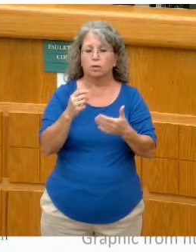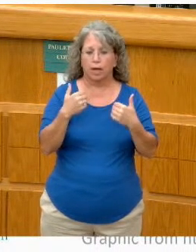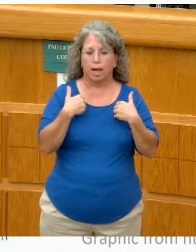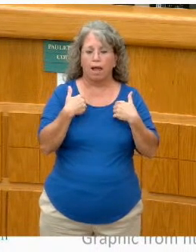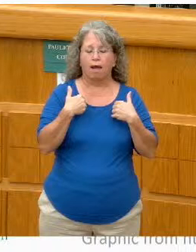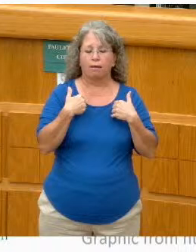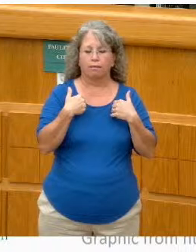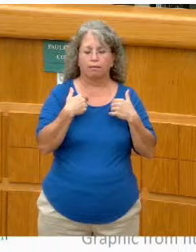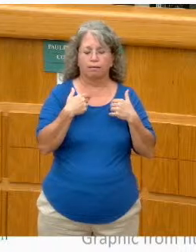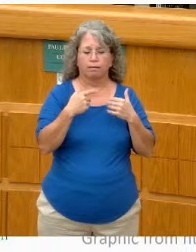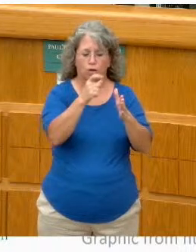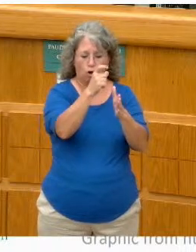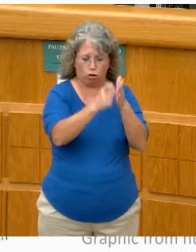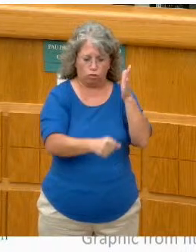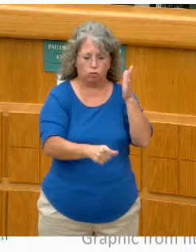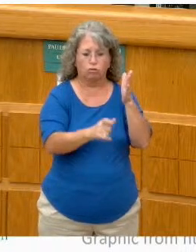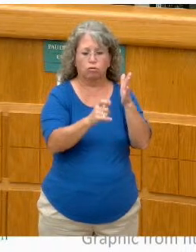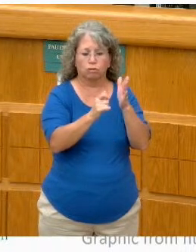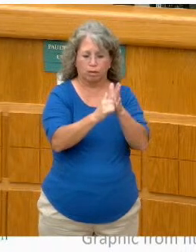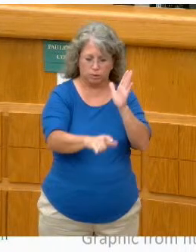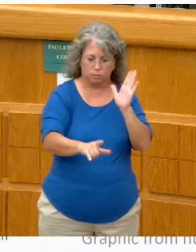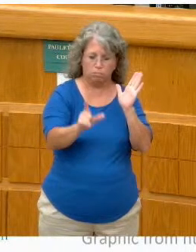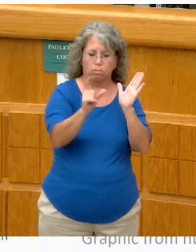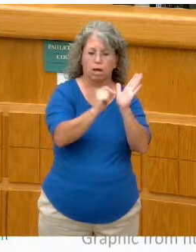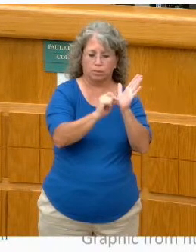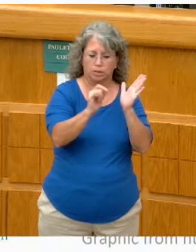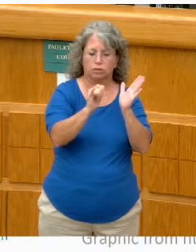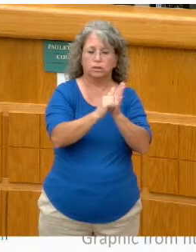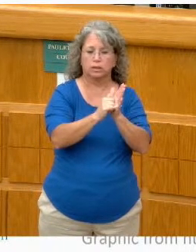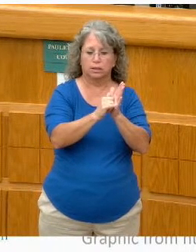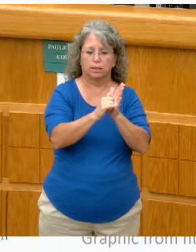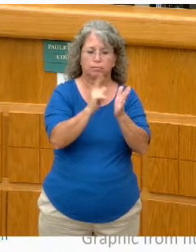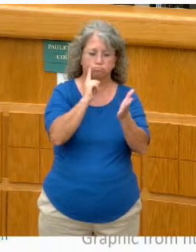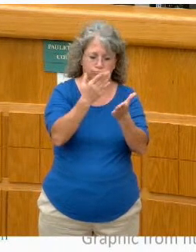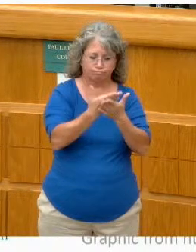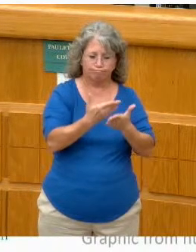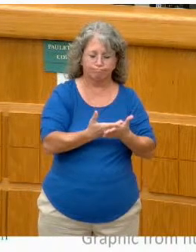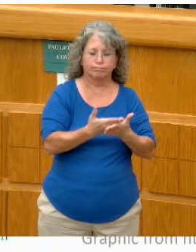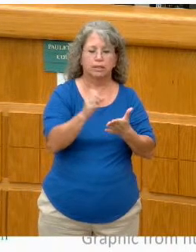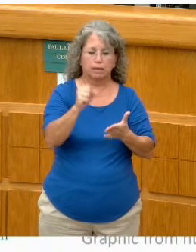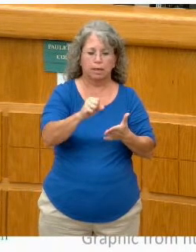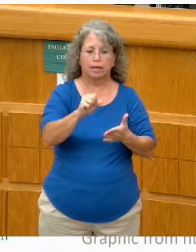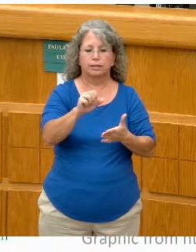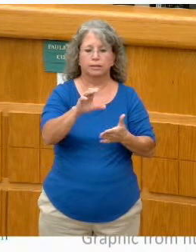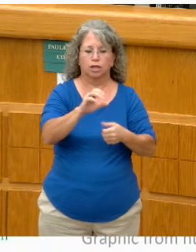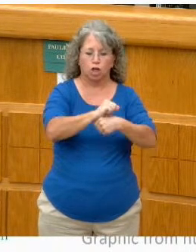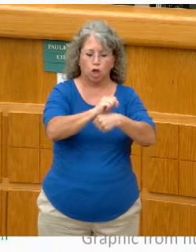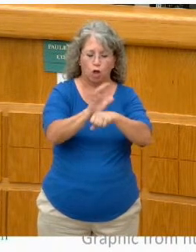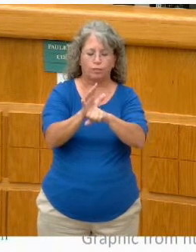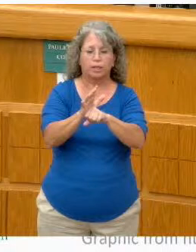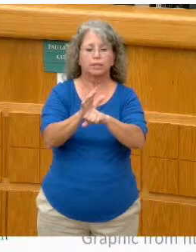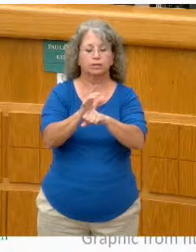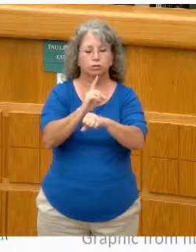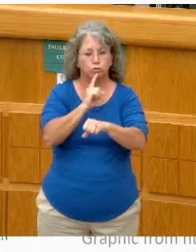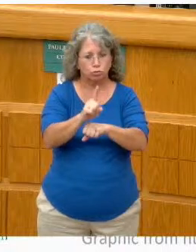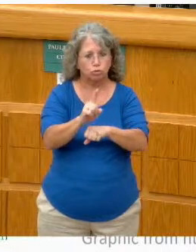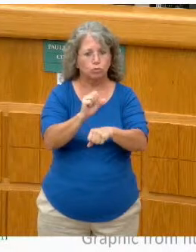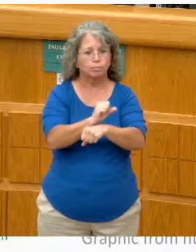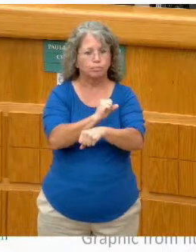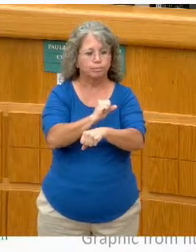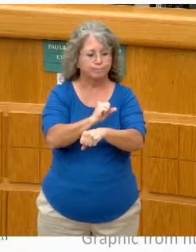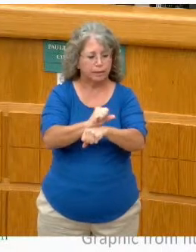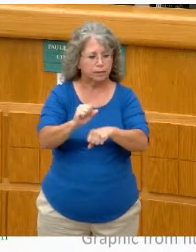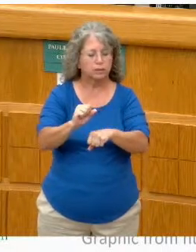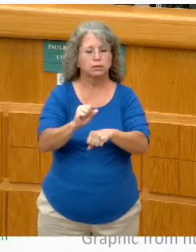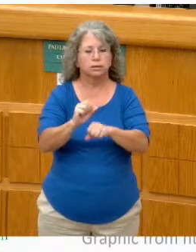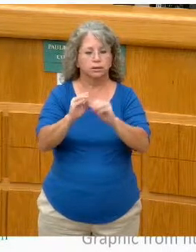that indeed COVID-19 is airborne. In the weeks before that, there was a debate on how